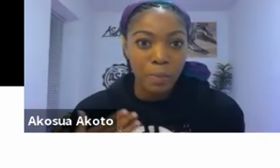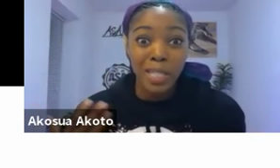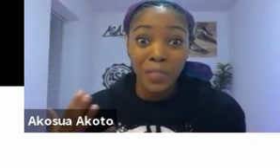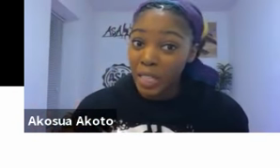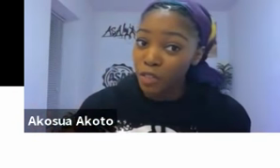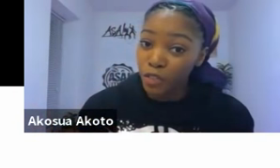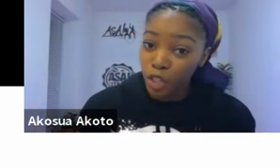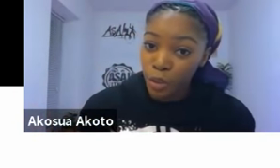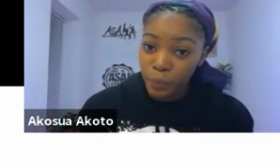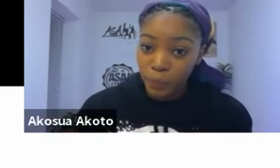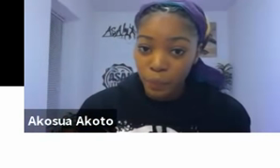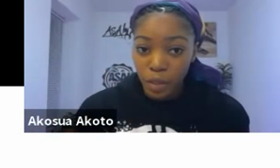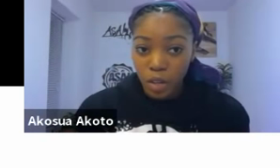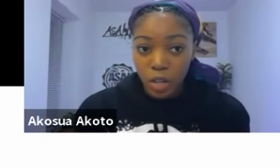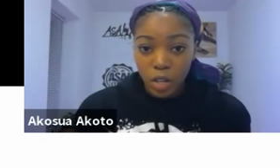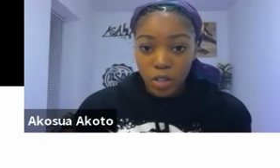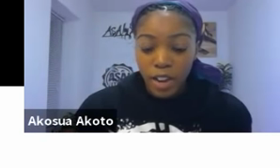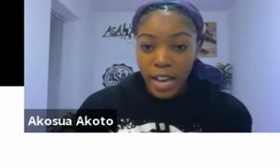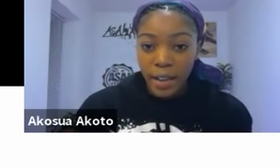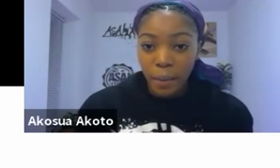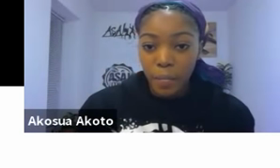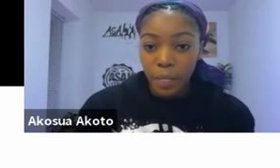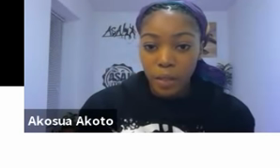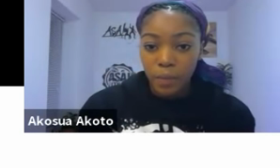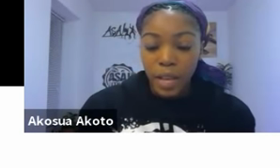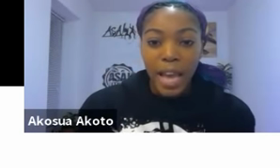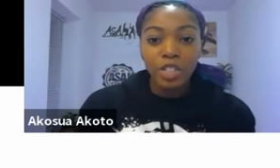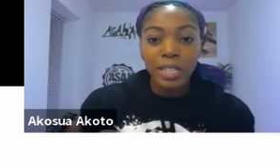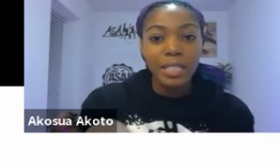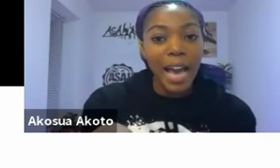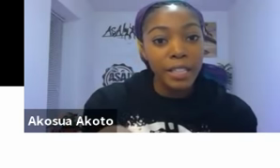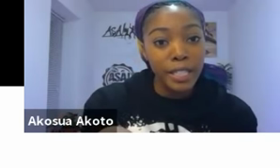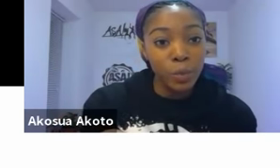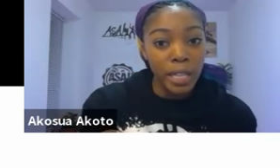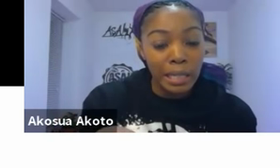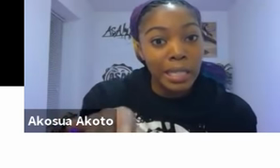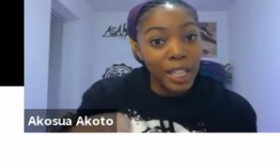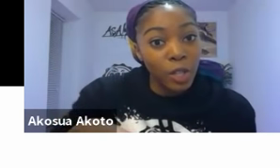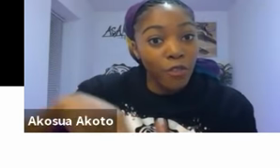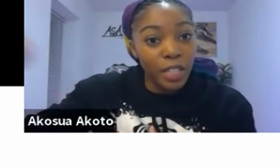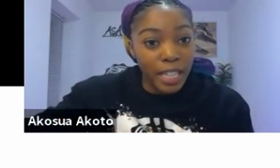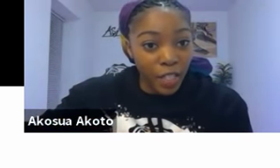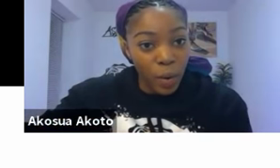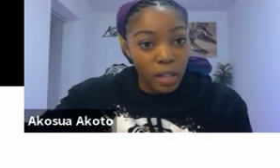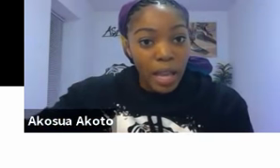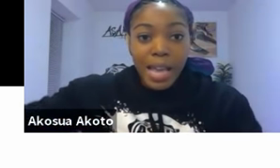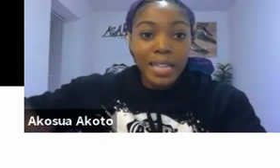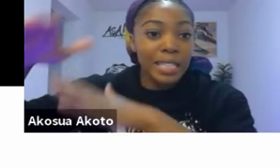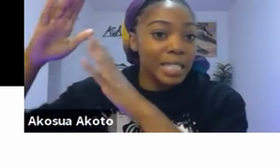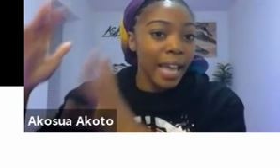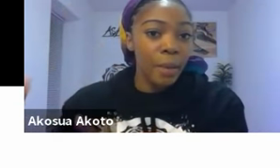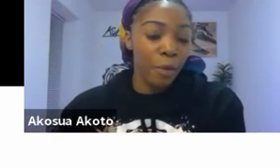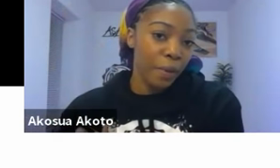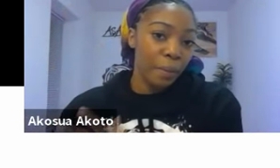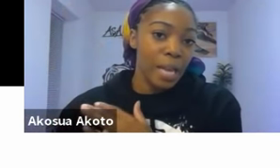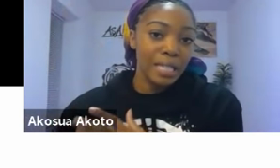music, specifically the flute, right? And you can see how this one looks a little different than the other one. It's